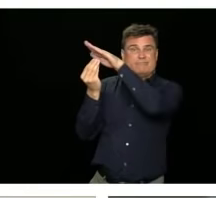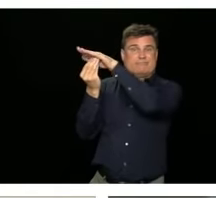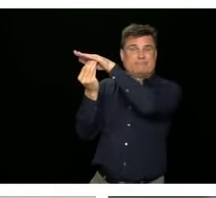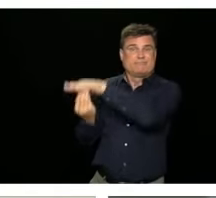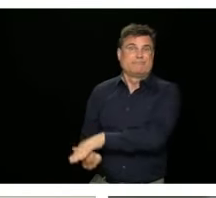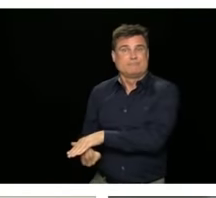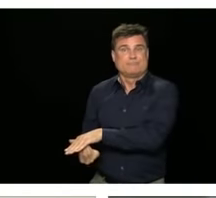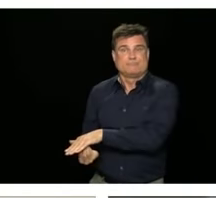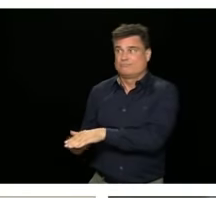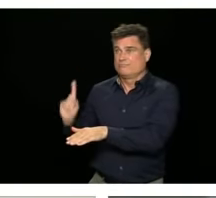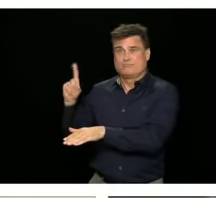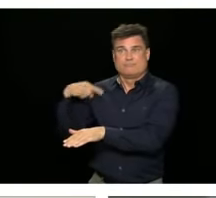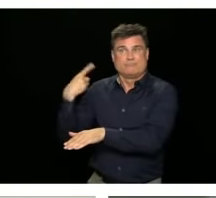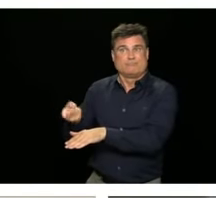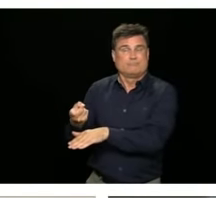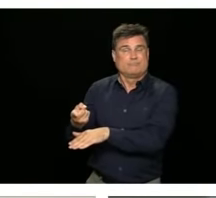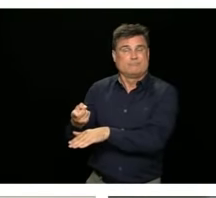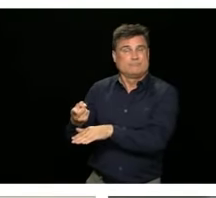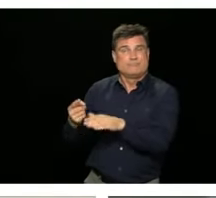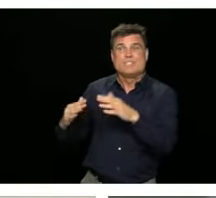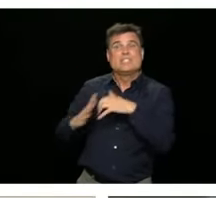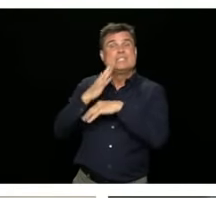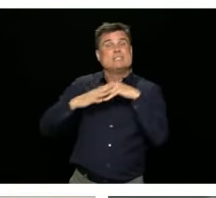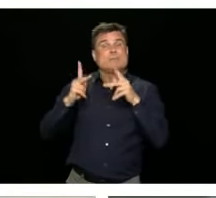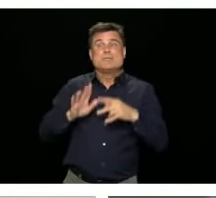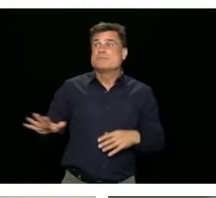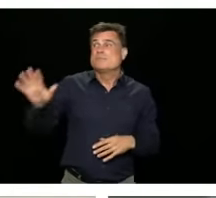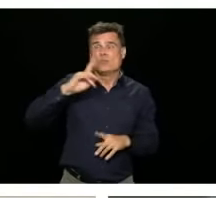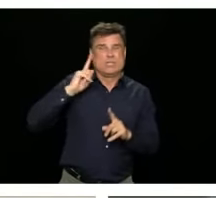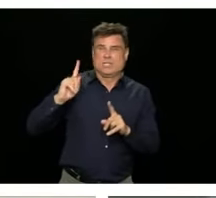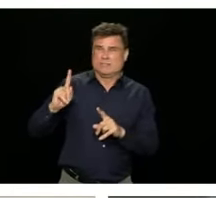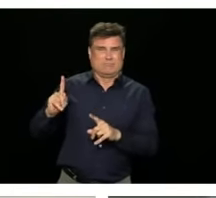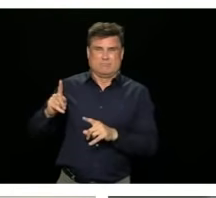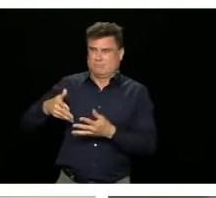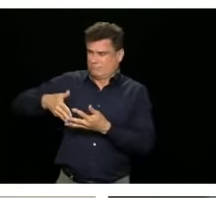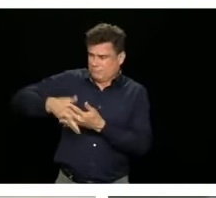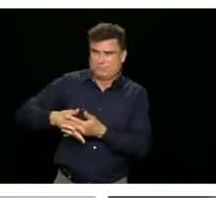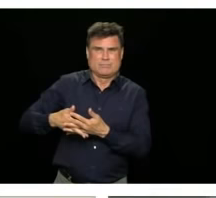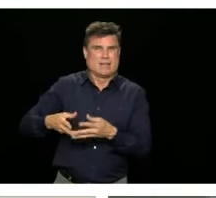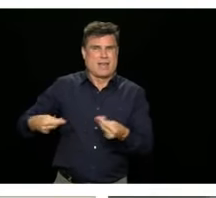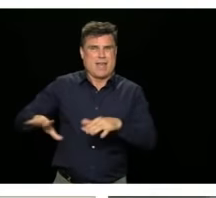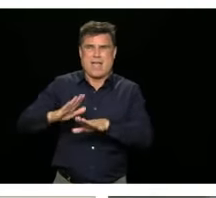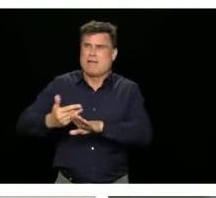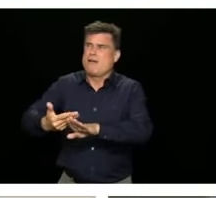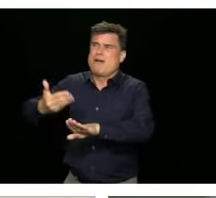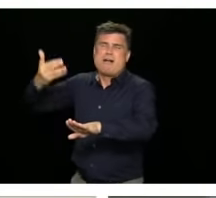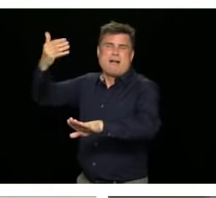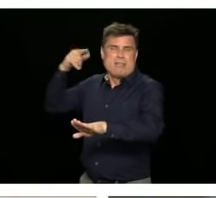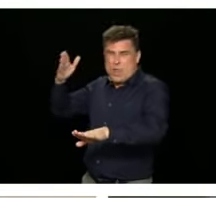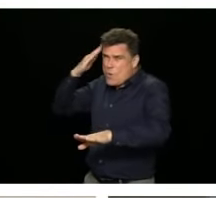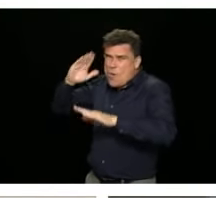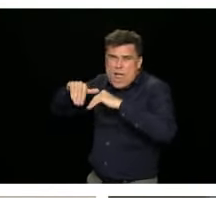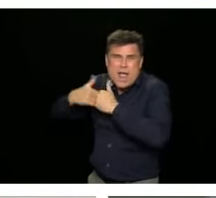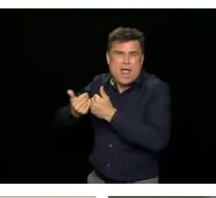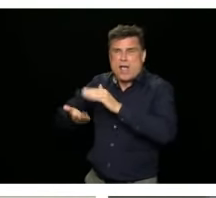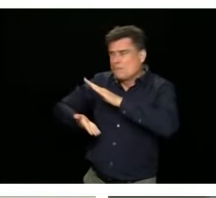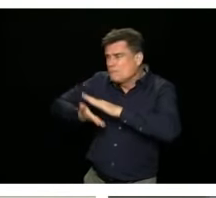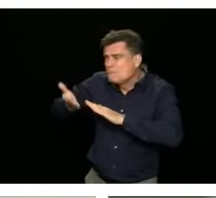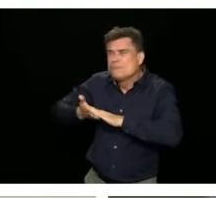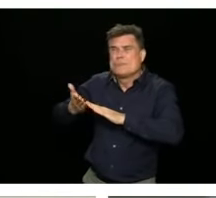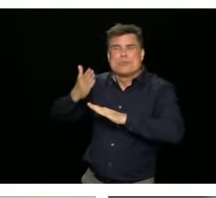the criminalization of poverty and of mental health and of addictions and of